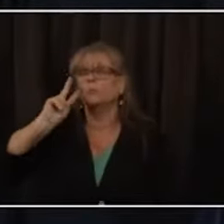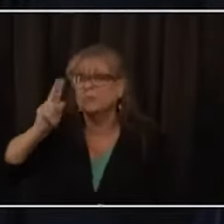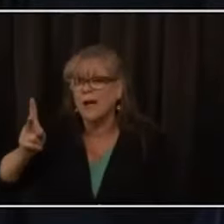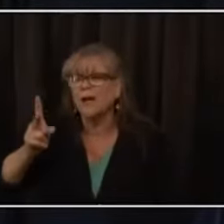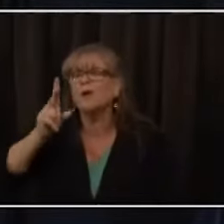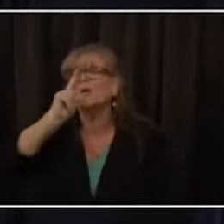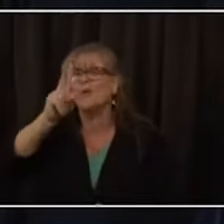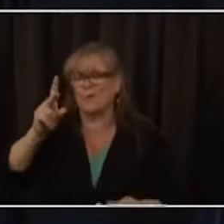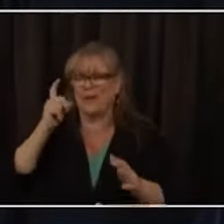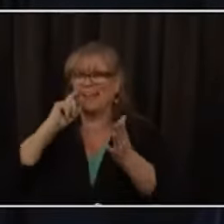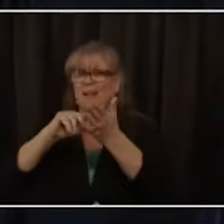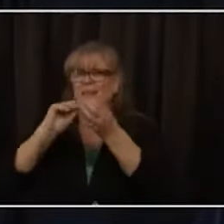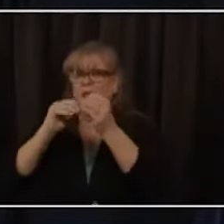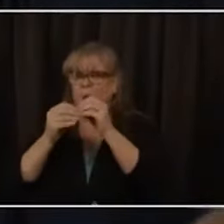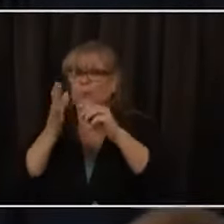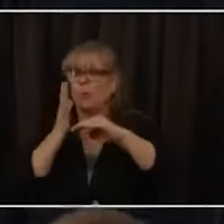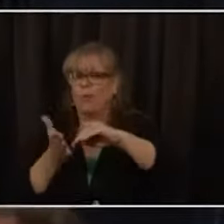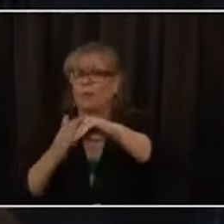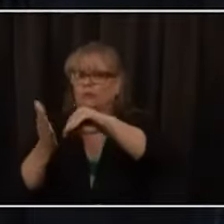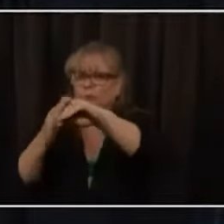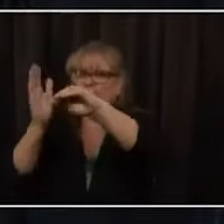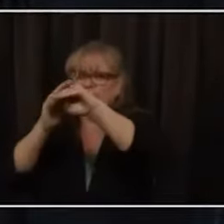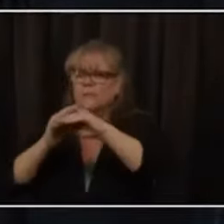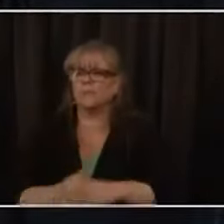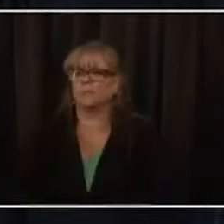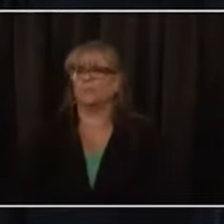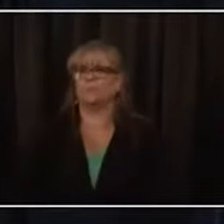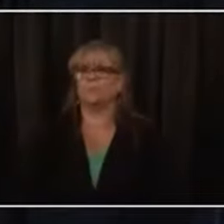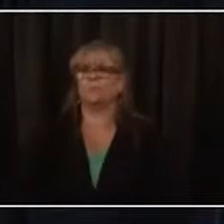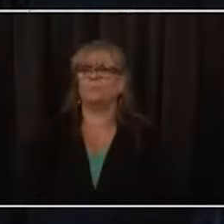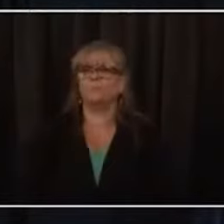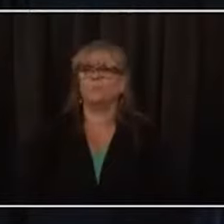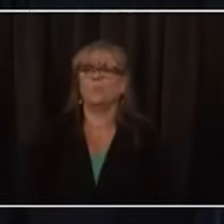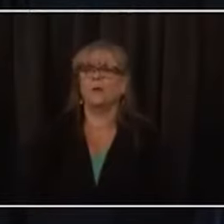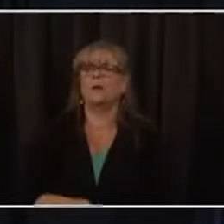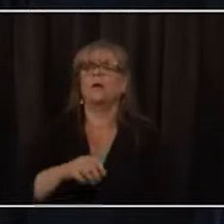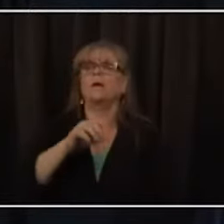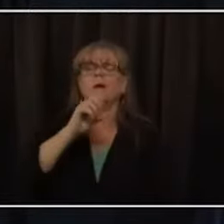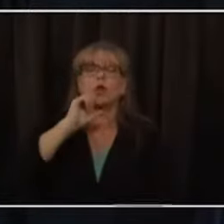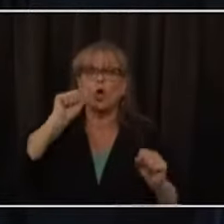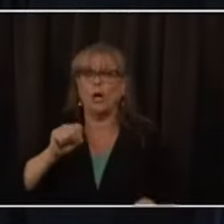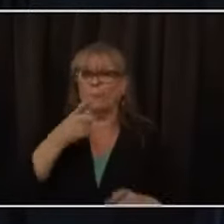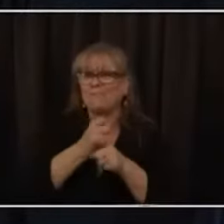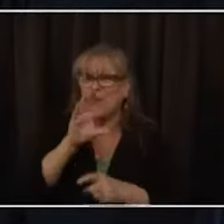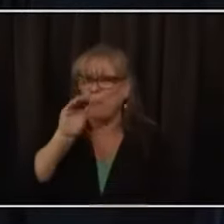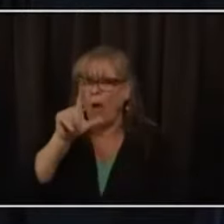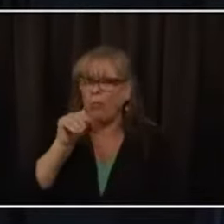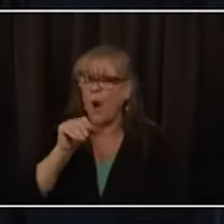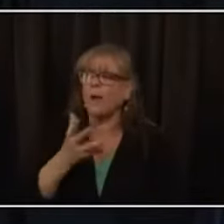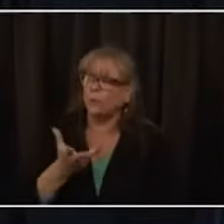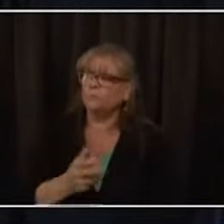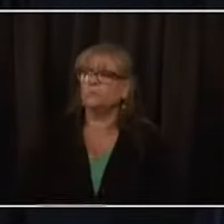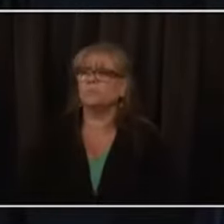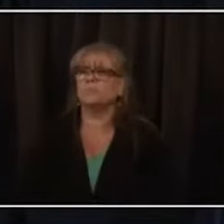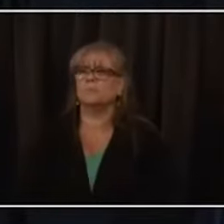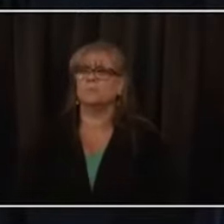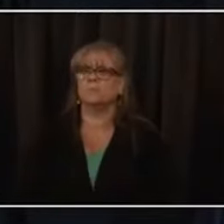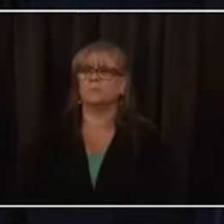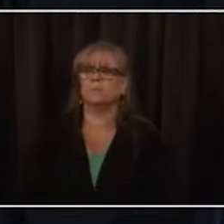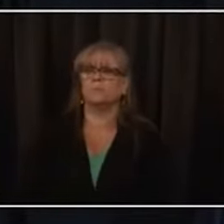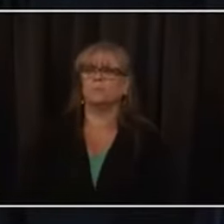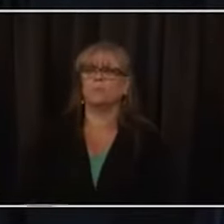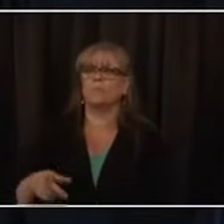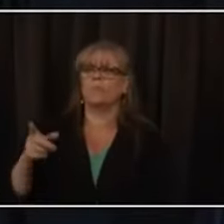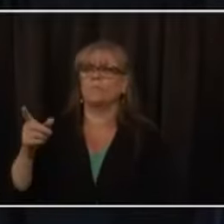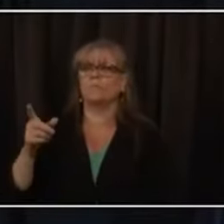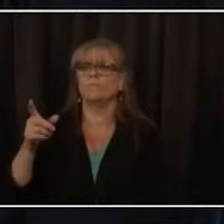governor. You know, we've heard that it could be a matter of days before the FDA and the CDC make a decision on